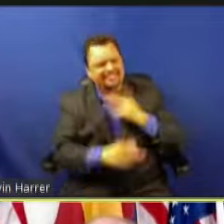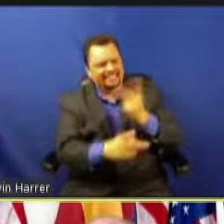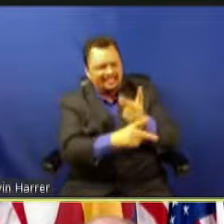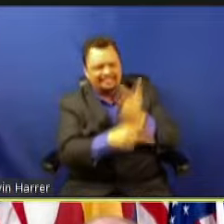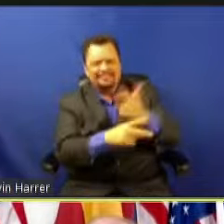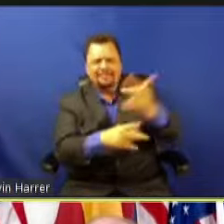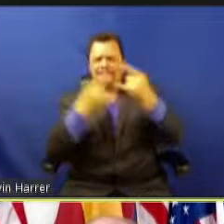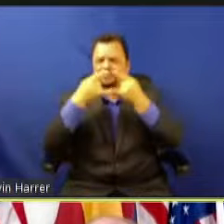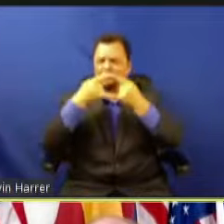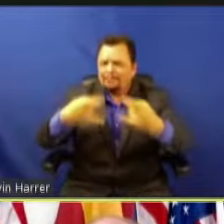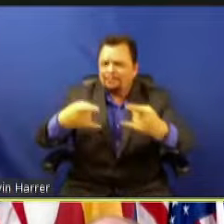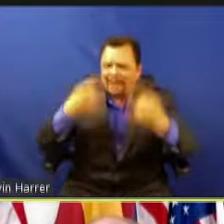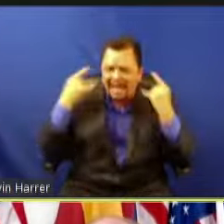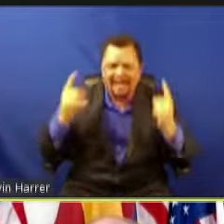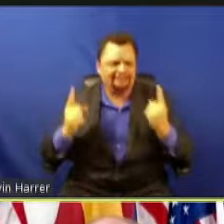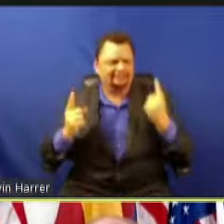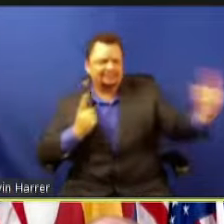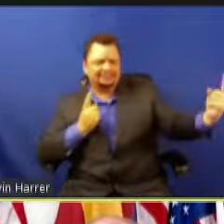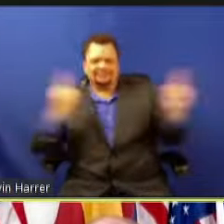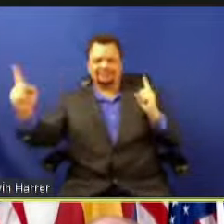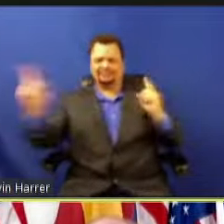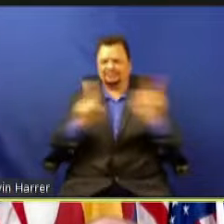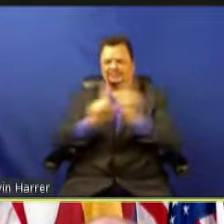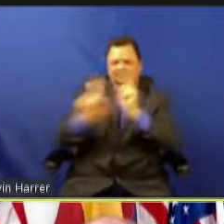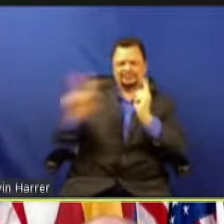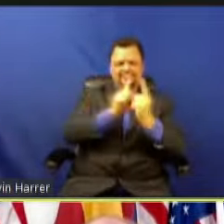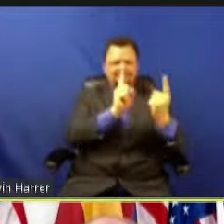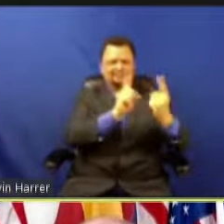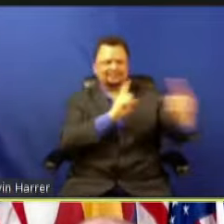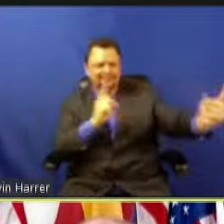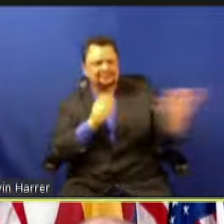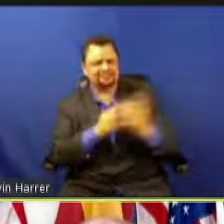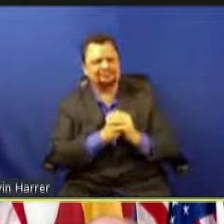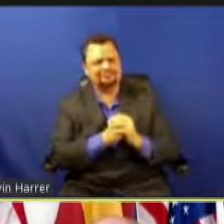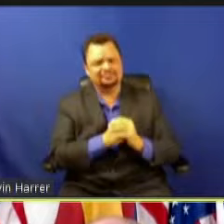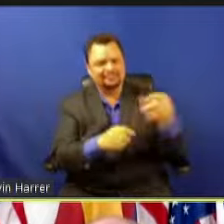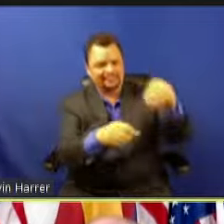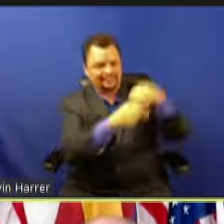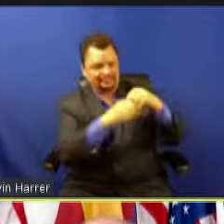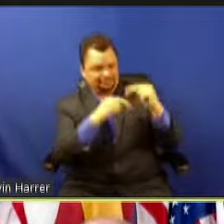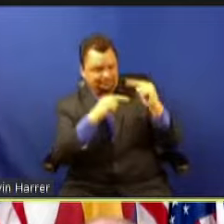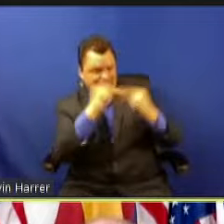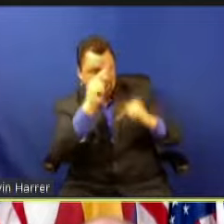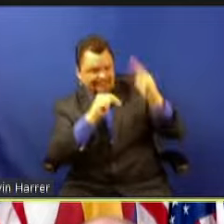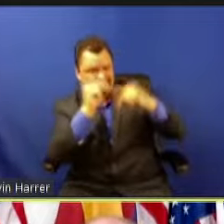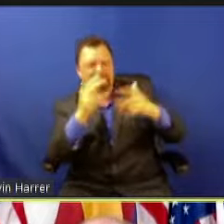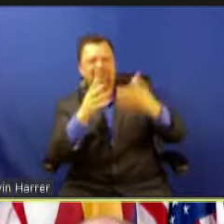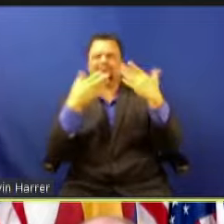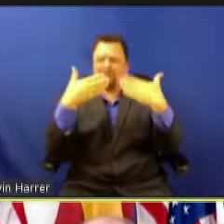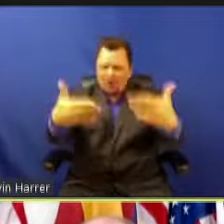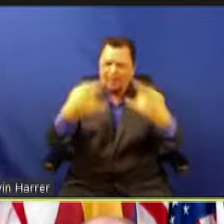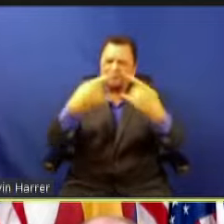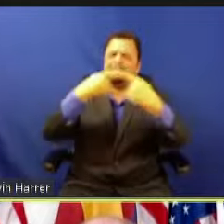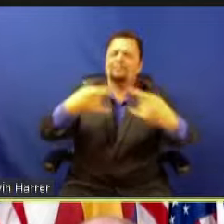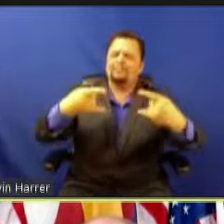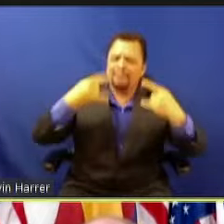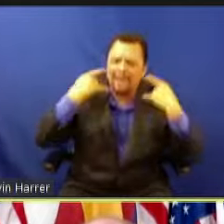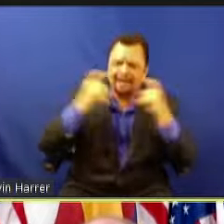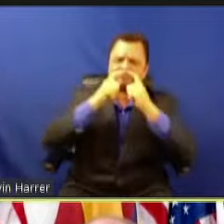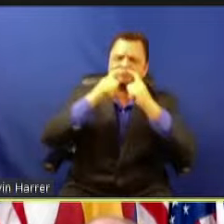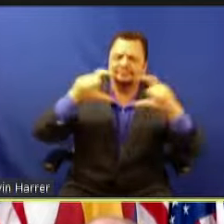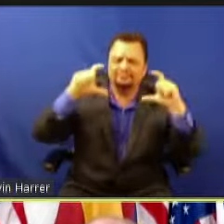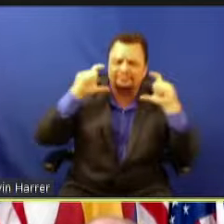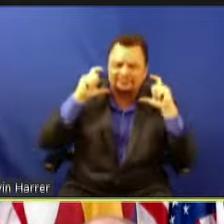haven't been vaccinated, please start the process of getting vaccinated. And you'll hear us talk about the booster. If you are 70, 80, if you have some weakened